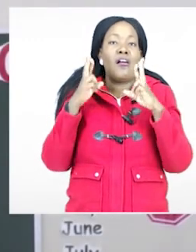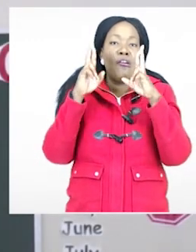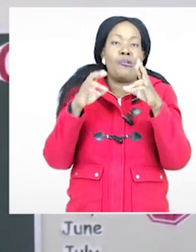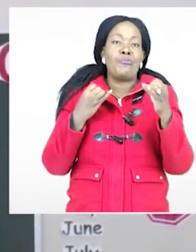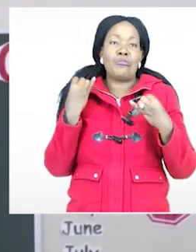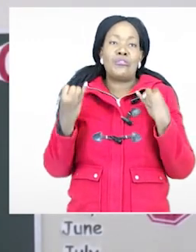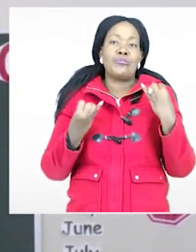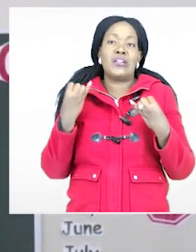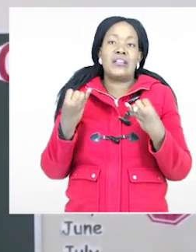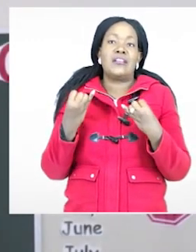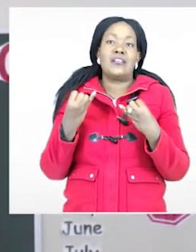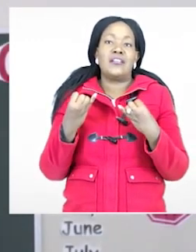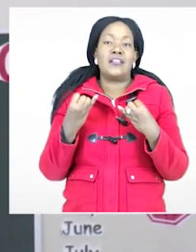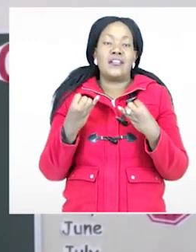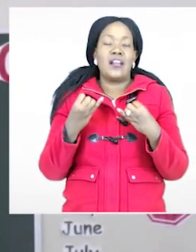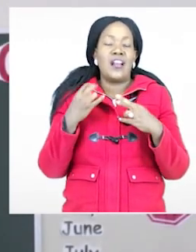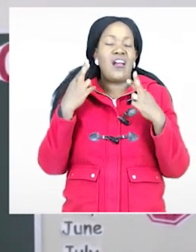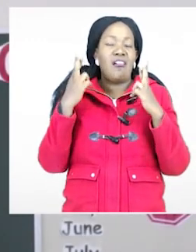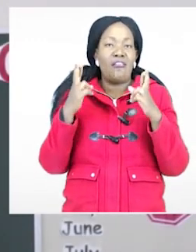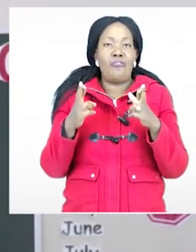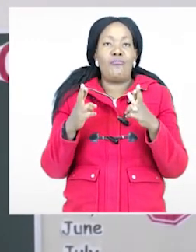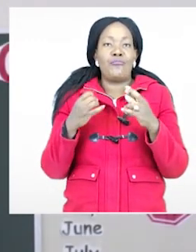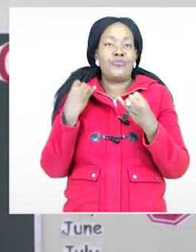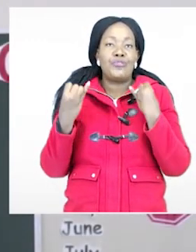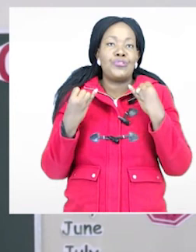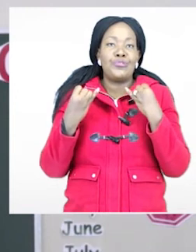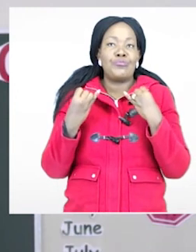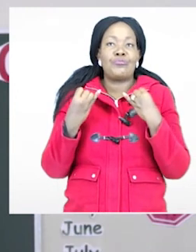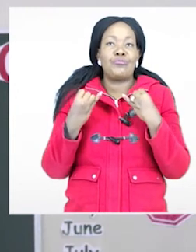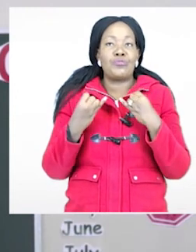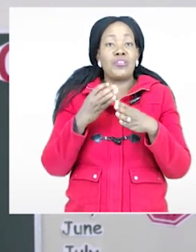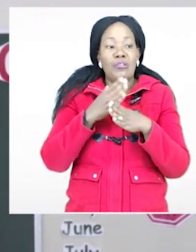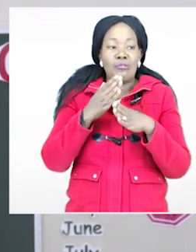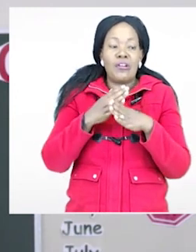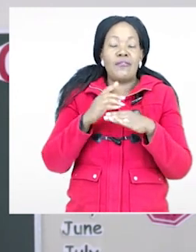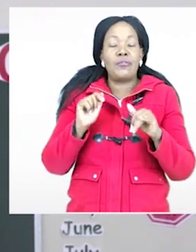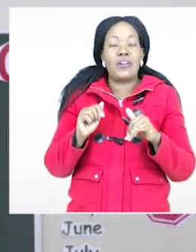And I hope you enjoyed our lesson for today. Well let's quickly sanitise.